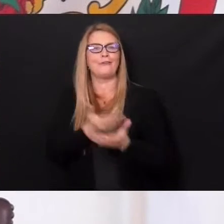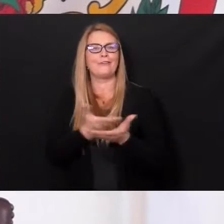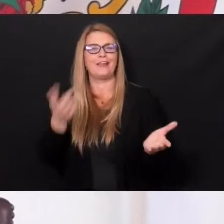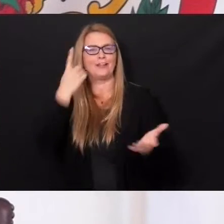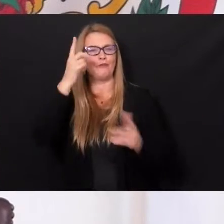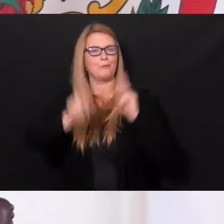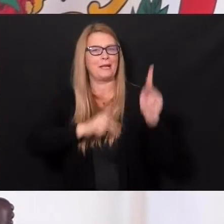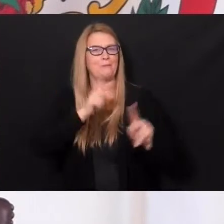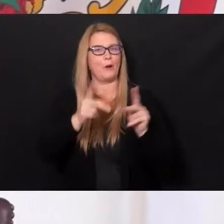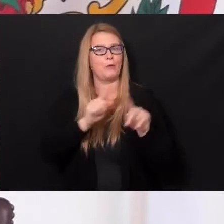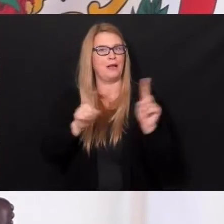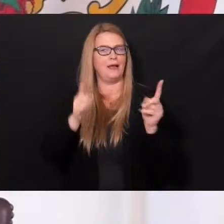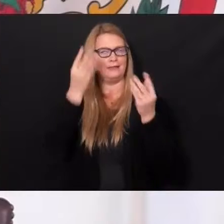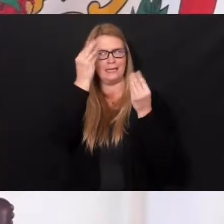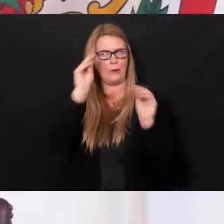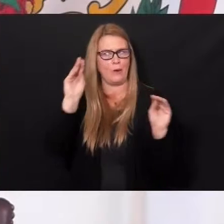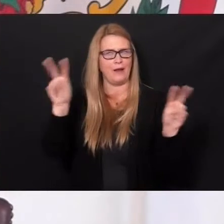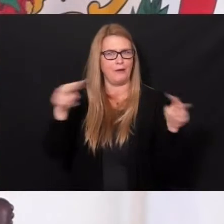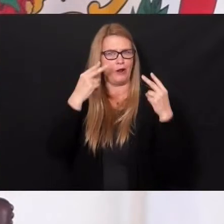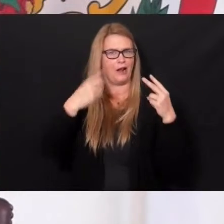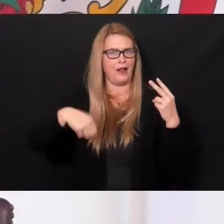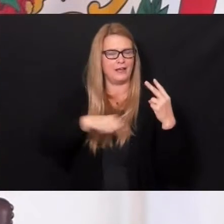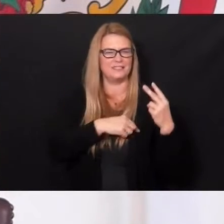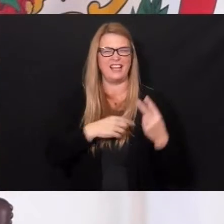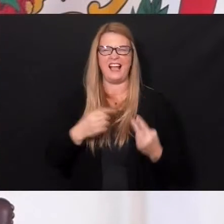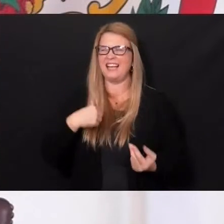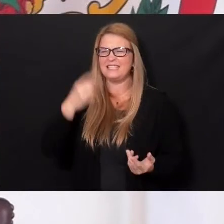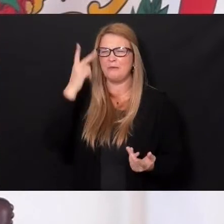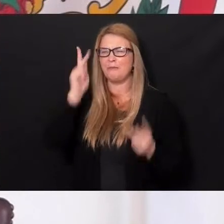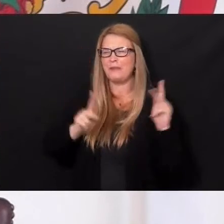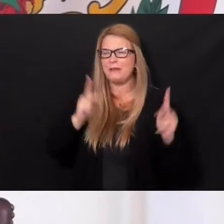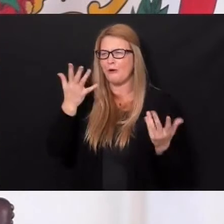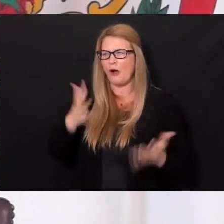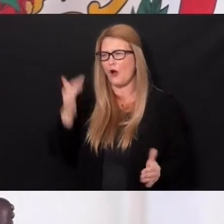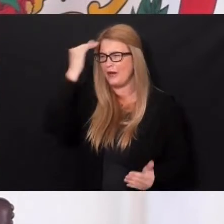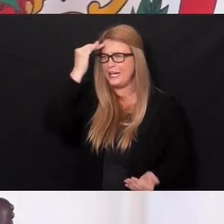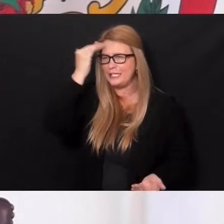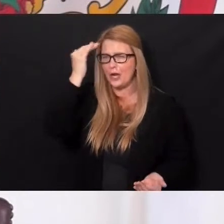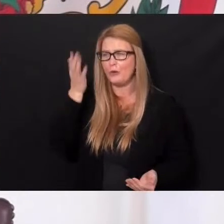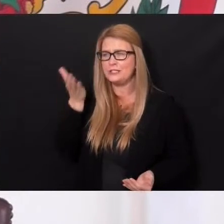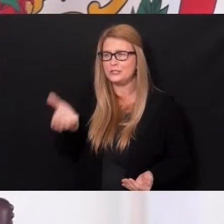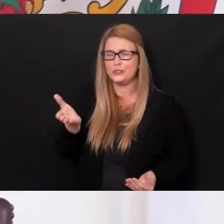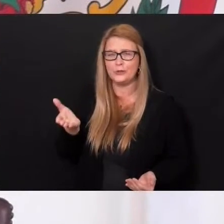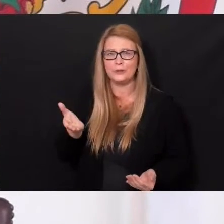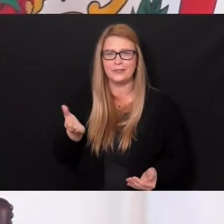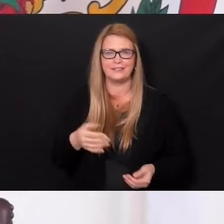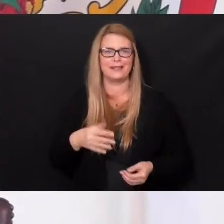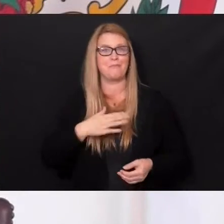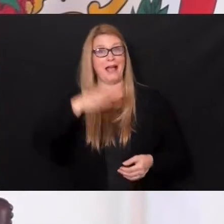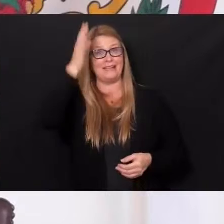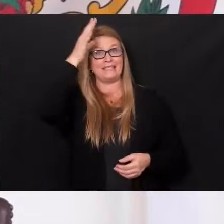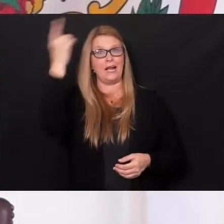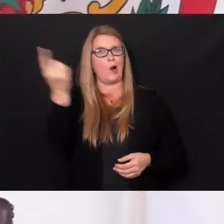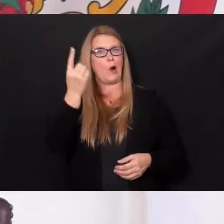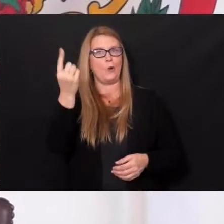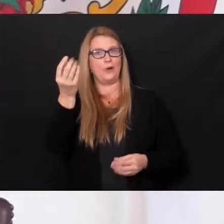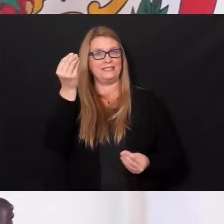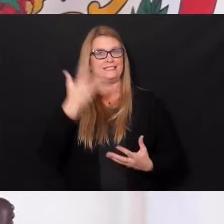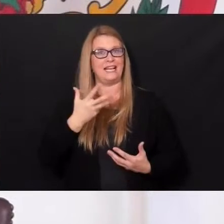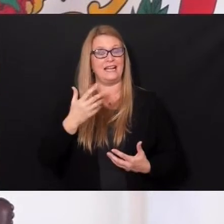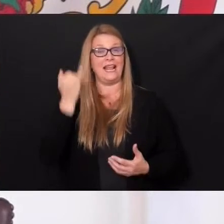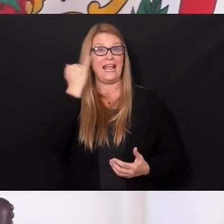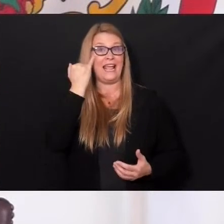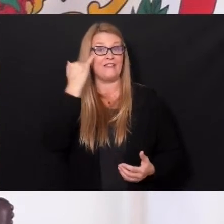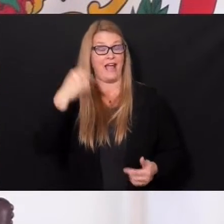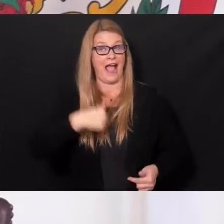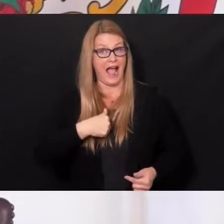Dad, everybody knows. What in the world are we doing, Dad? And he said, listen, Jimmy. He said, if I